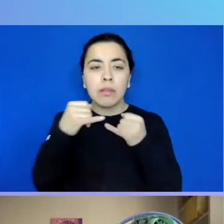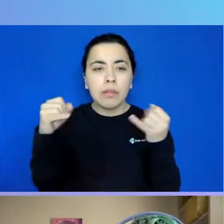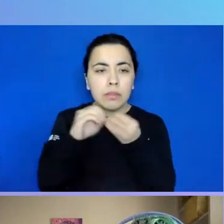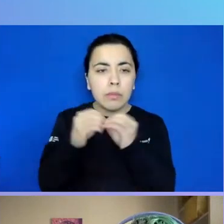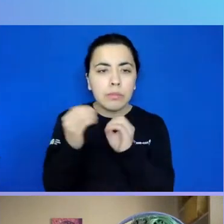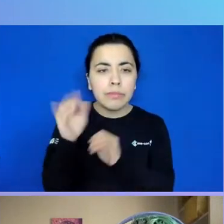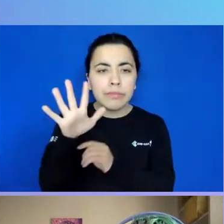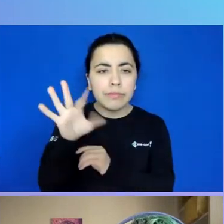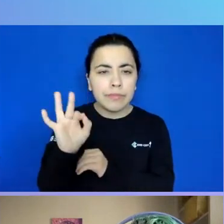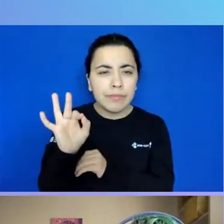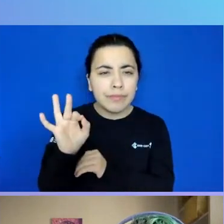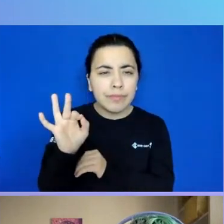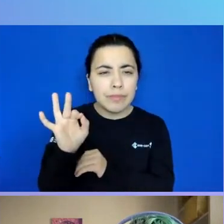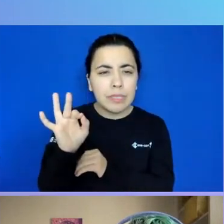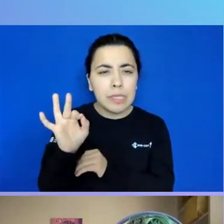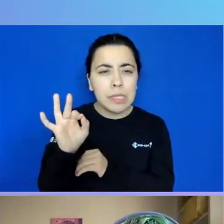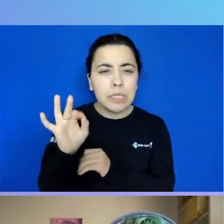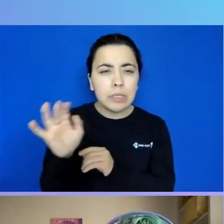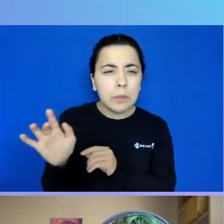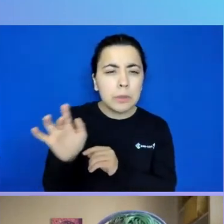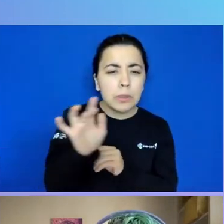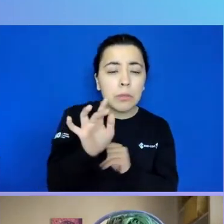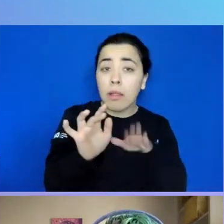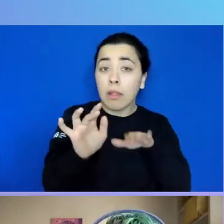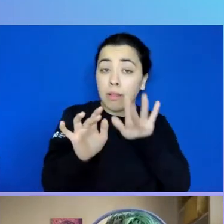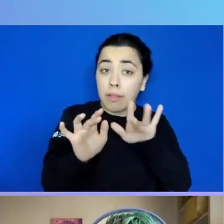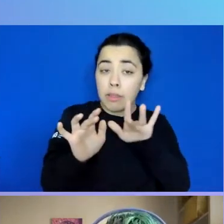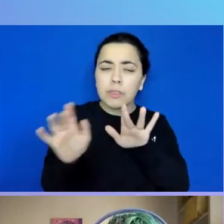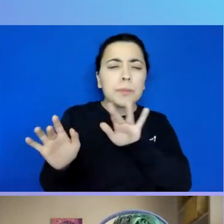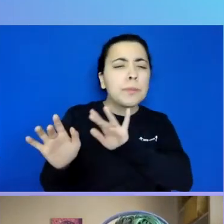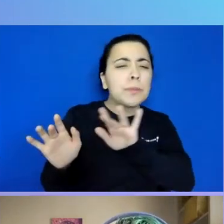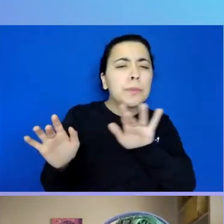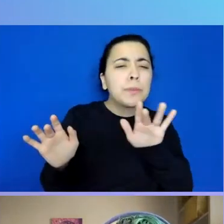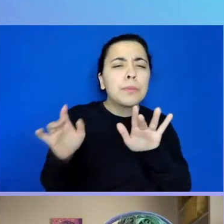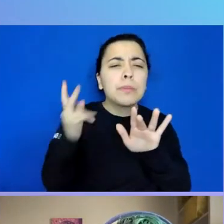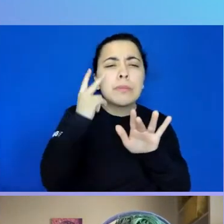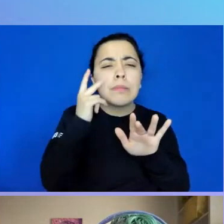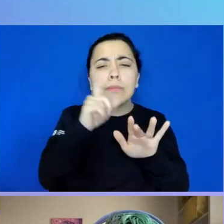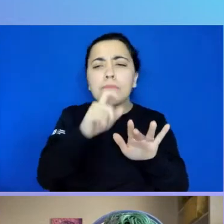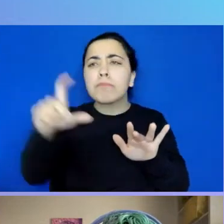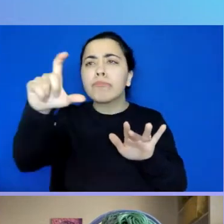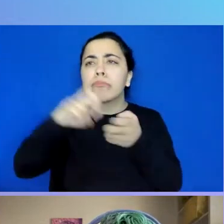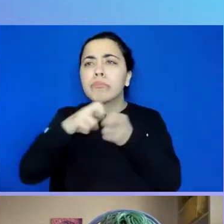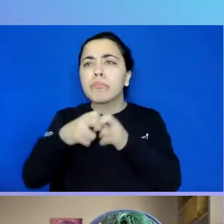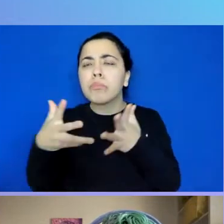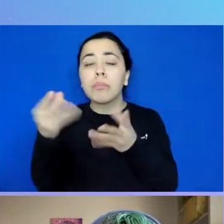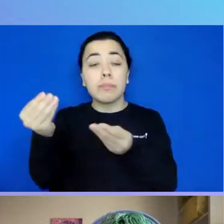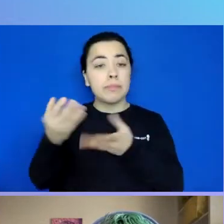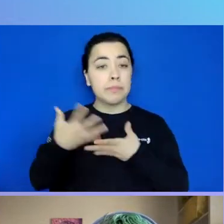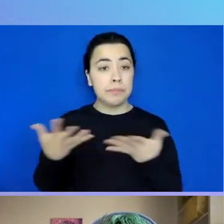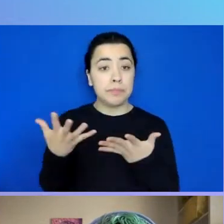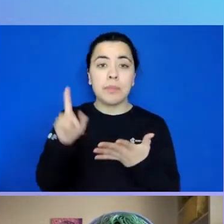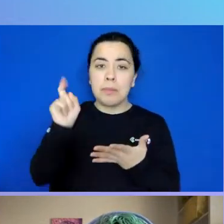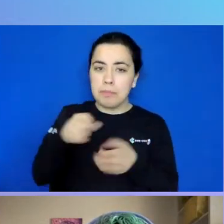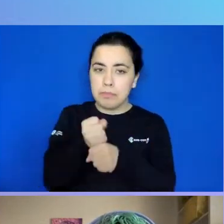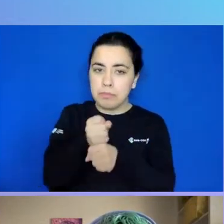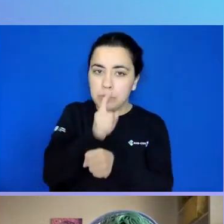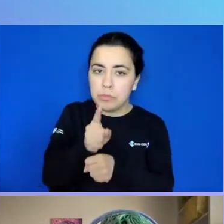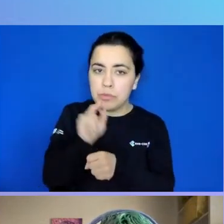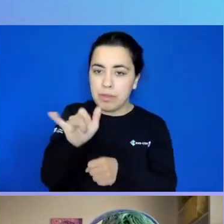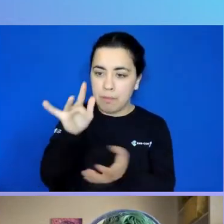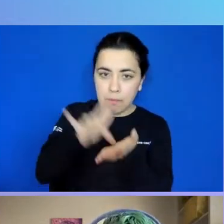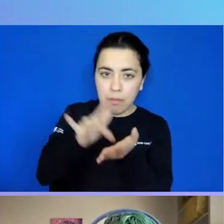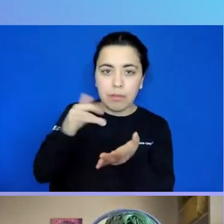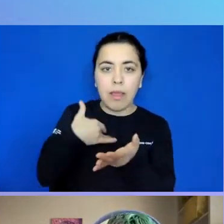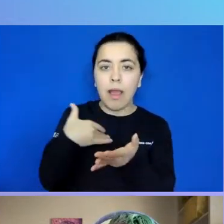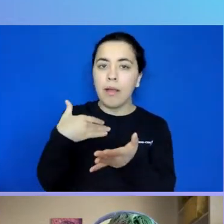on my button component. So let me hover there and see what the issue is. So Linter is telling me I need to ensure that buttons have